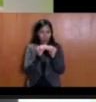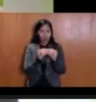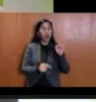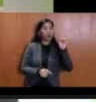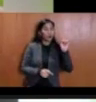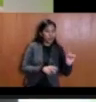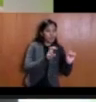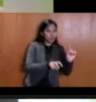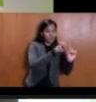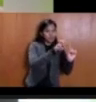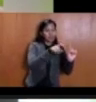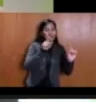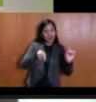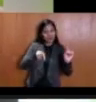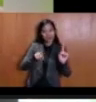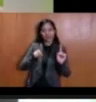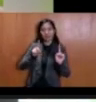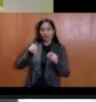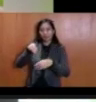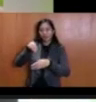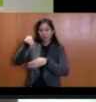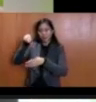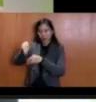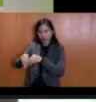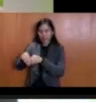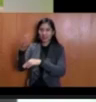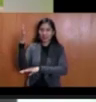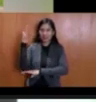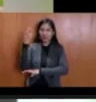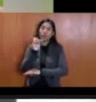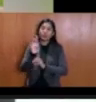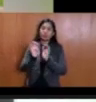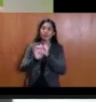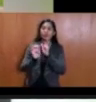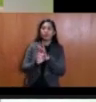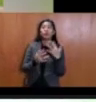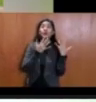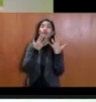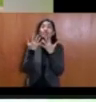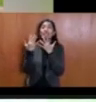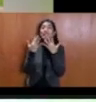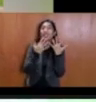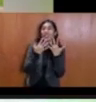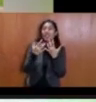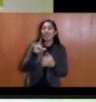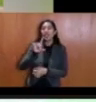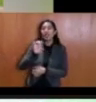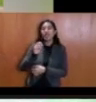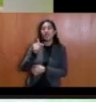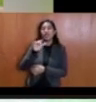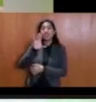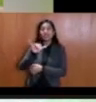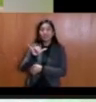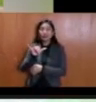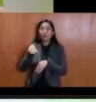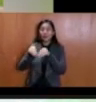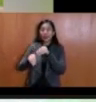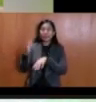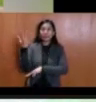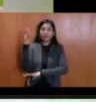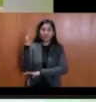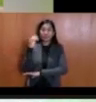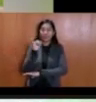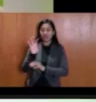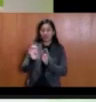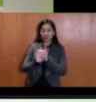Or the birthday tree planting, legacy tree planting, like you plant a tree according to the age you want to